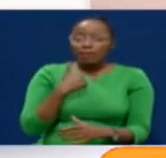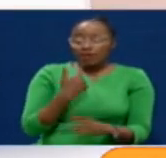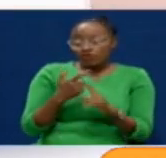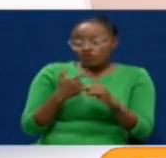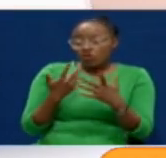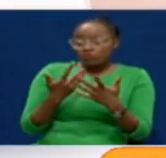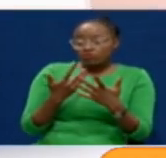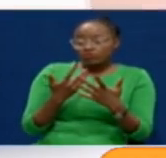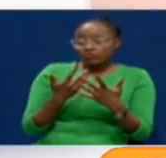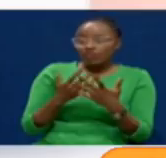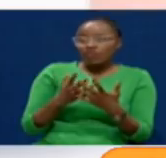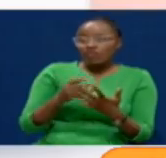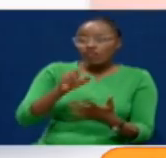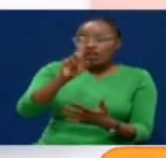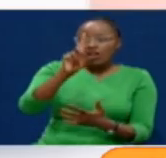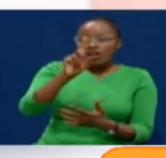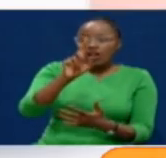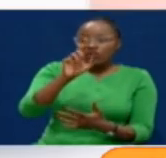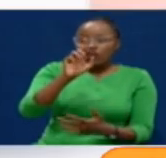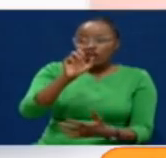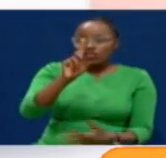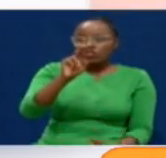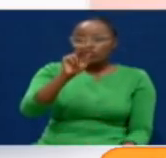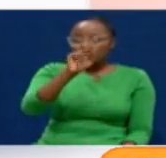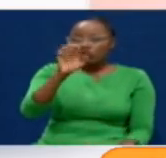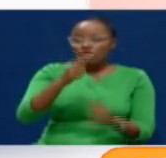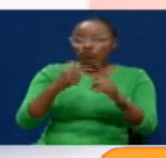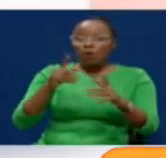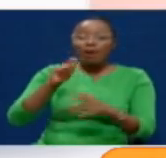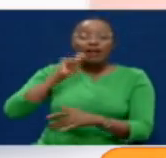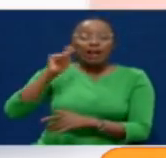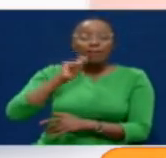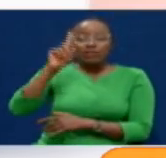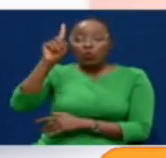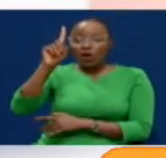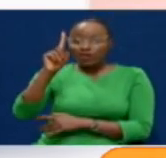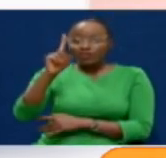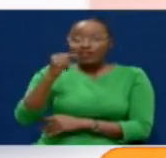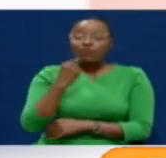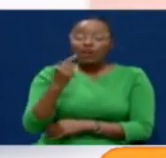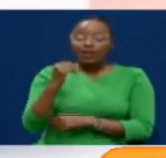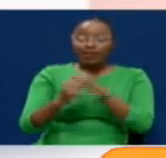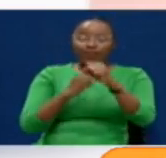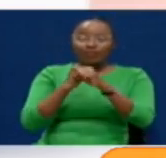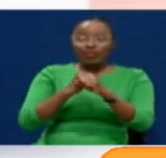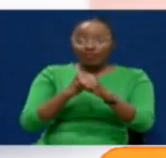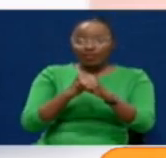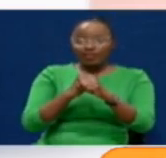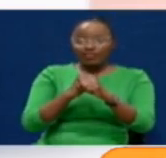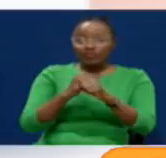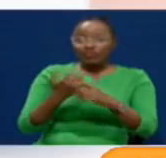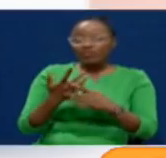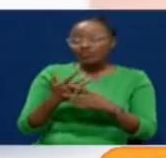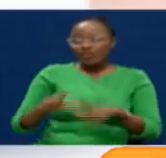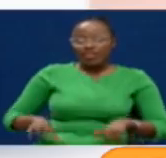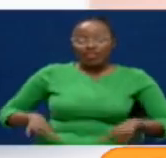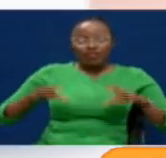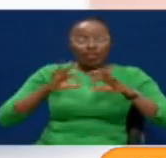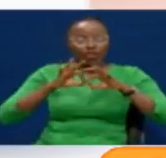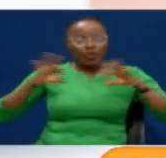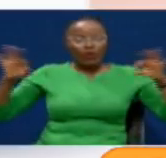Washira, says Duke of Kabetashire, Charles Njonjo, 100 years old. What an honor to have lived such a long